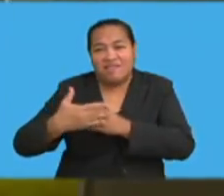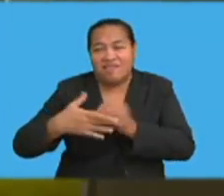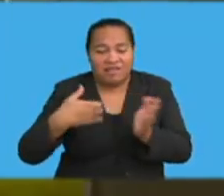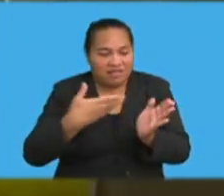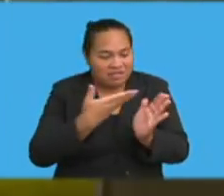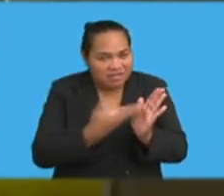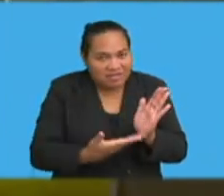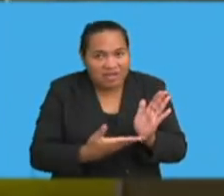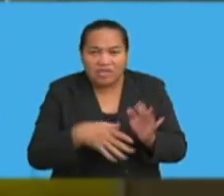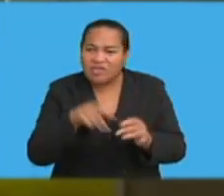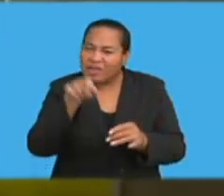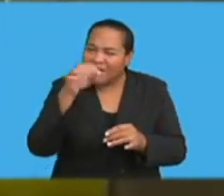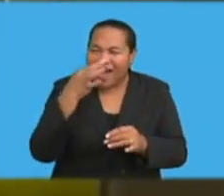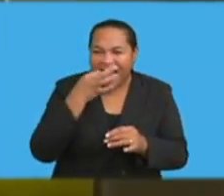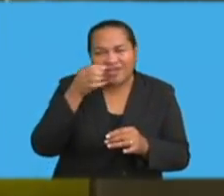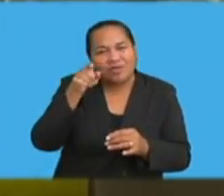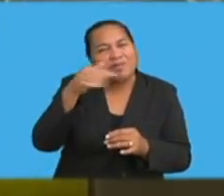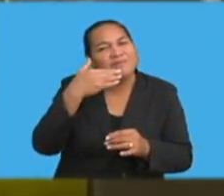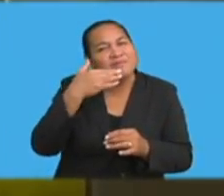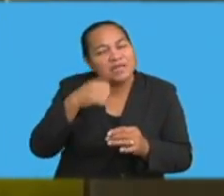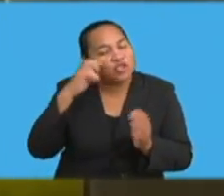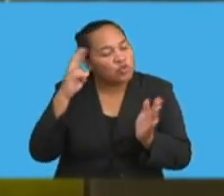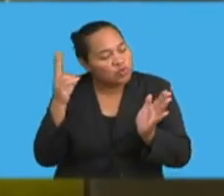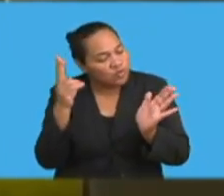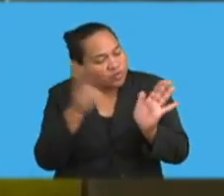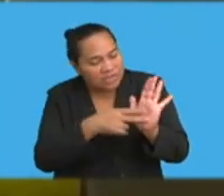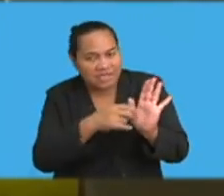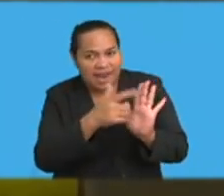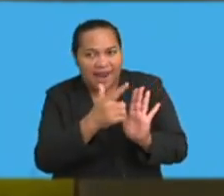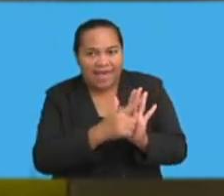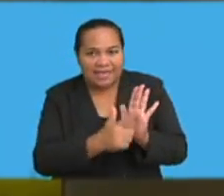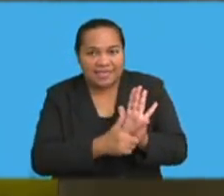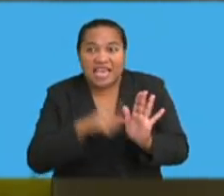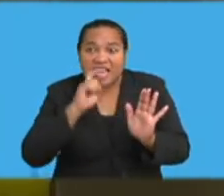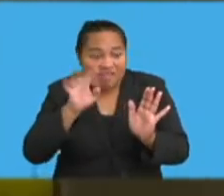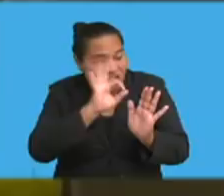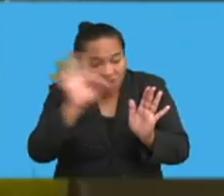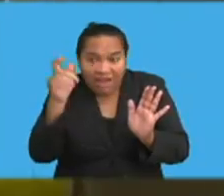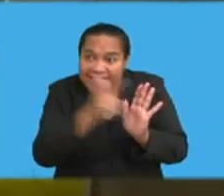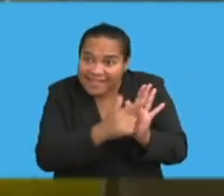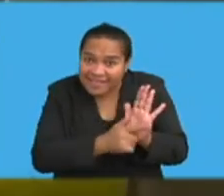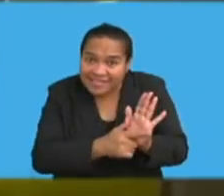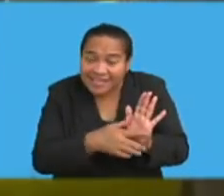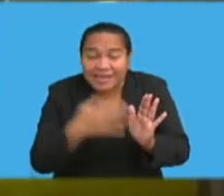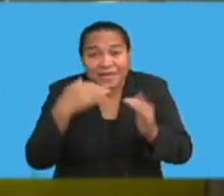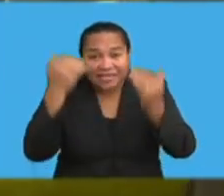urge him to see the list. If it's not in the list, Honorable